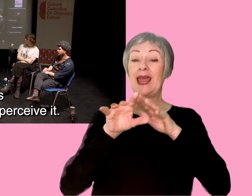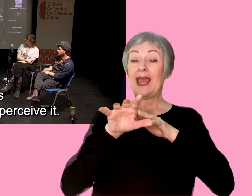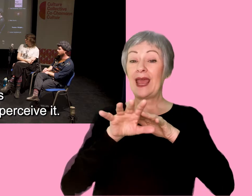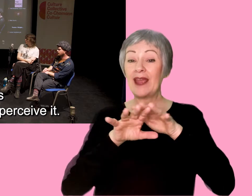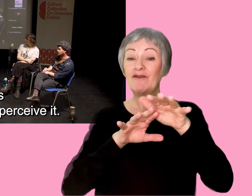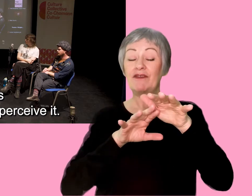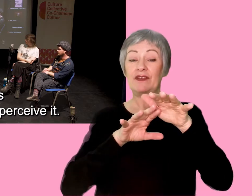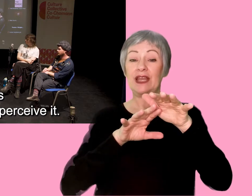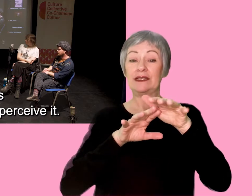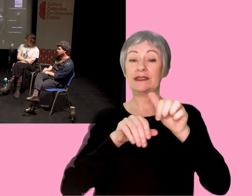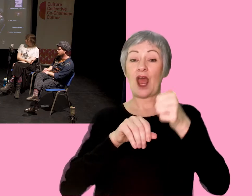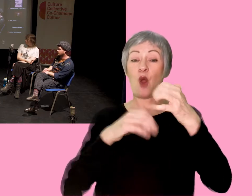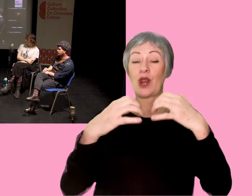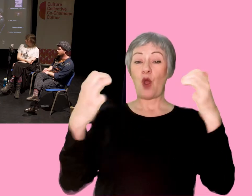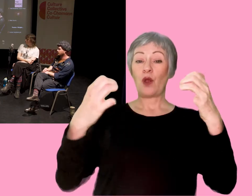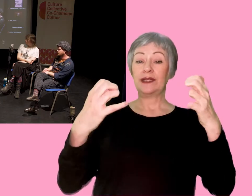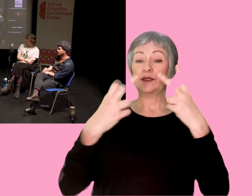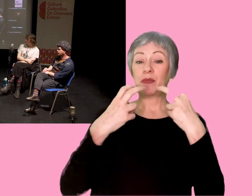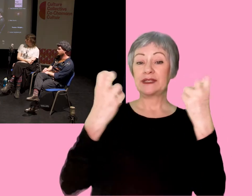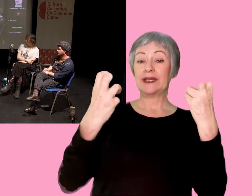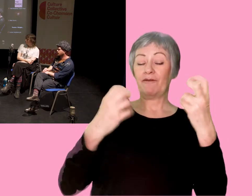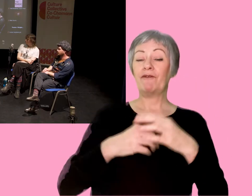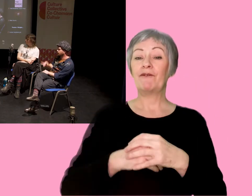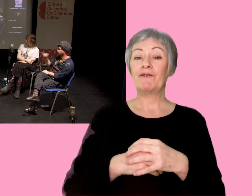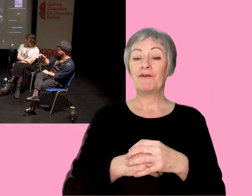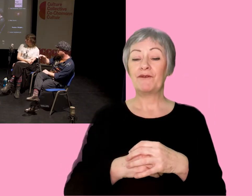how an audience can receive it.